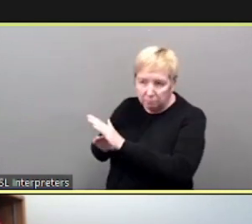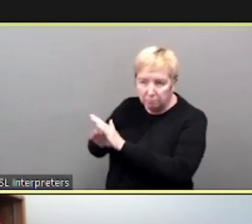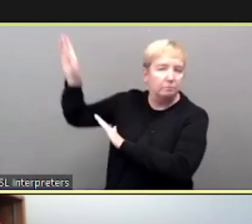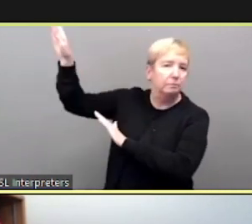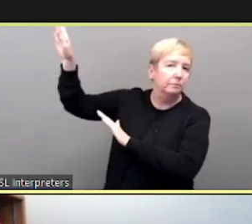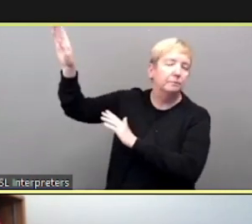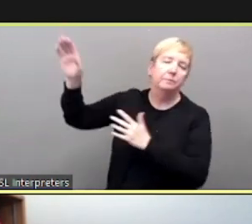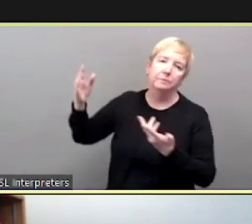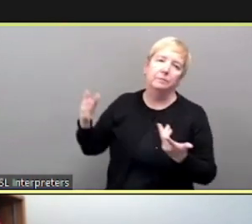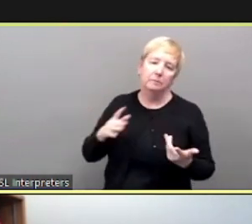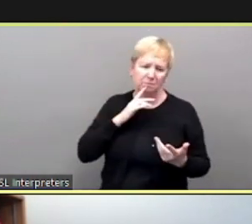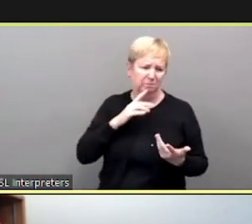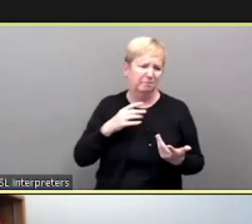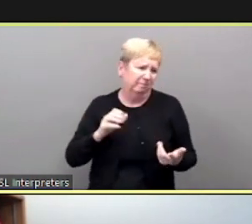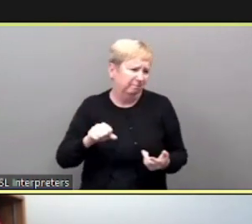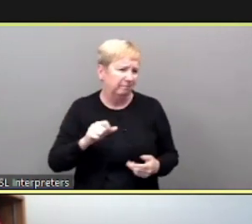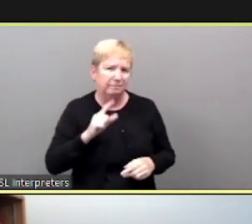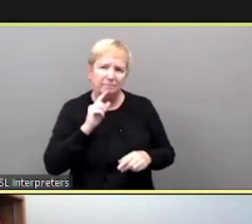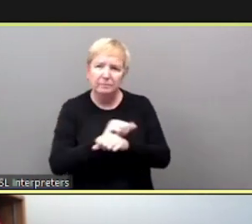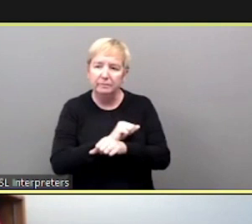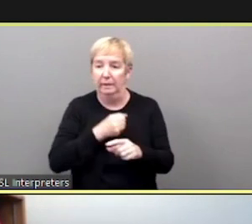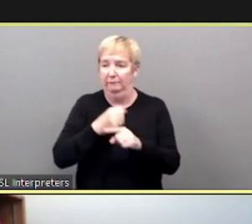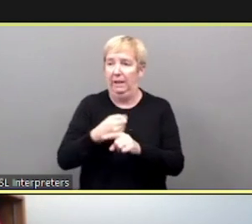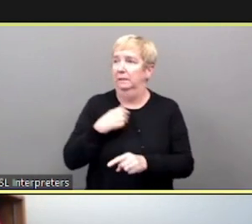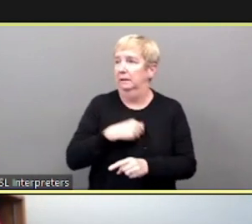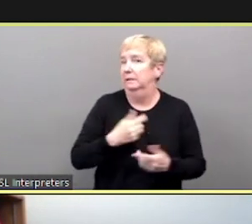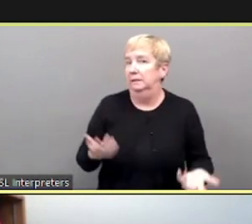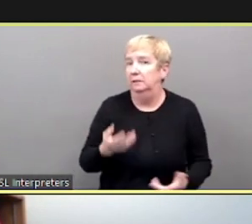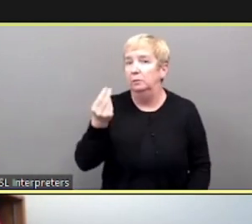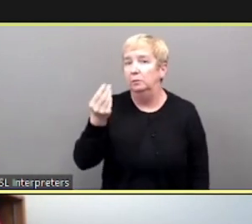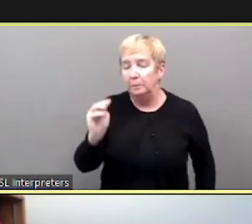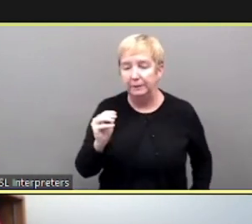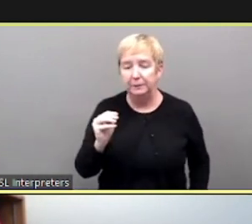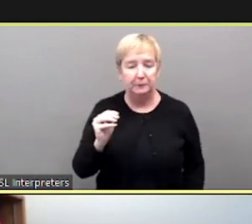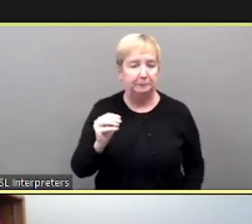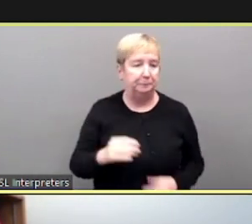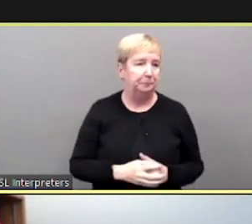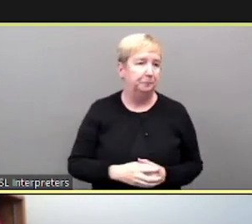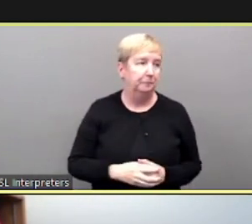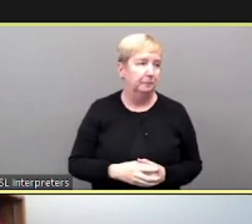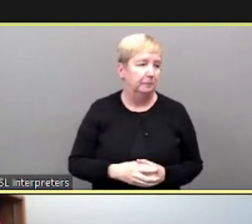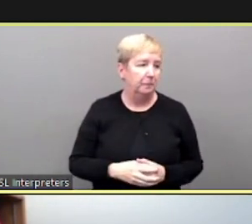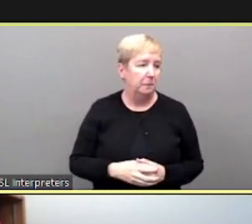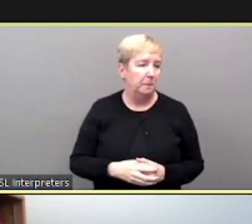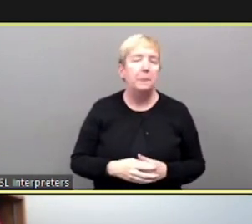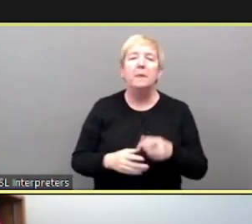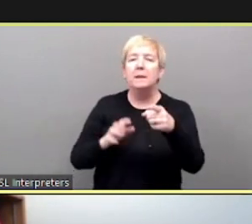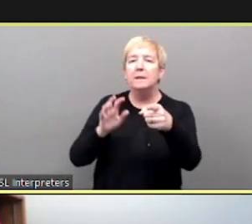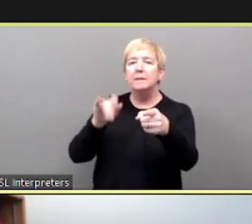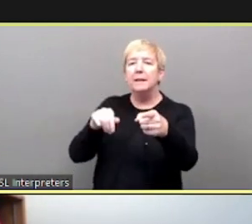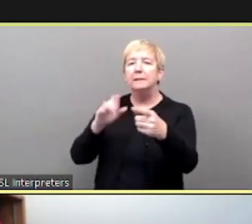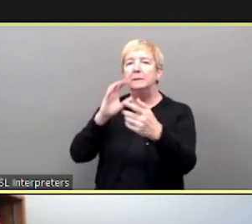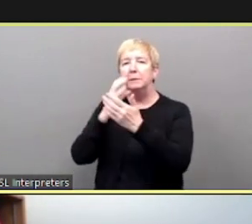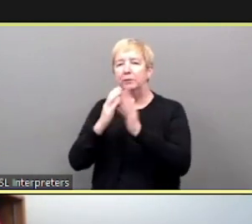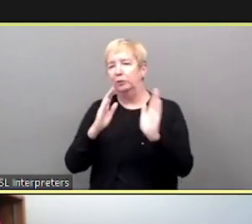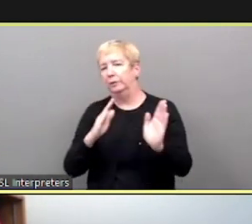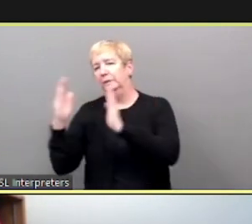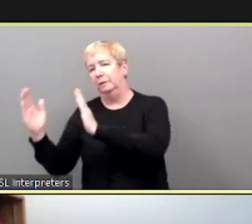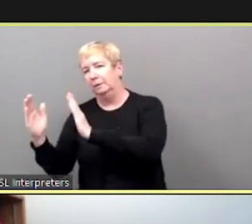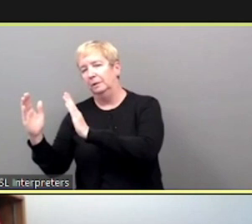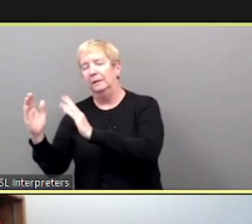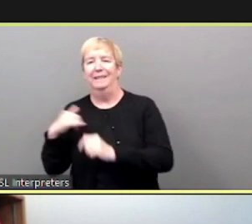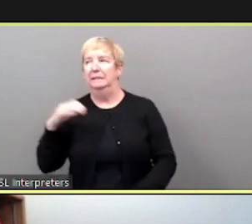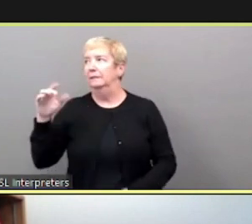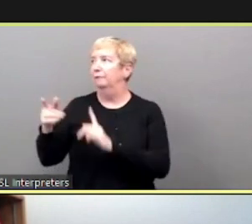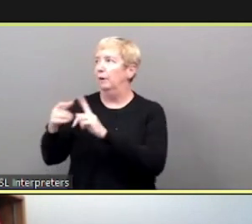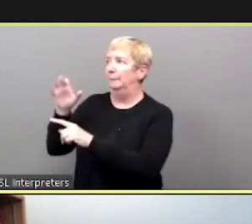obviously has affected us here in New Mexico. And you can see this depiction. This is a CDC graphic which shows